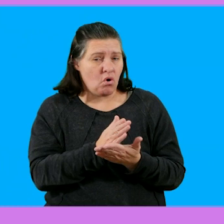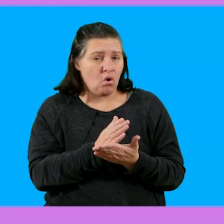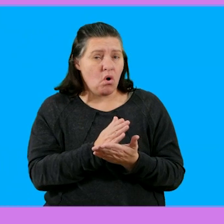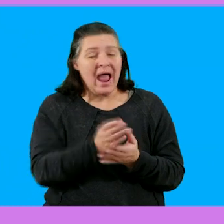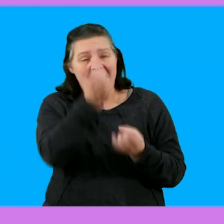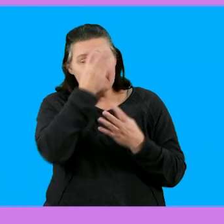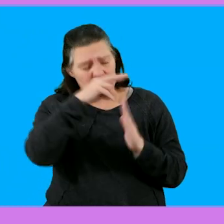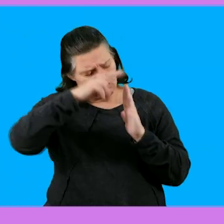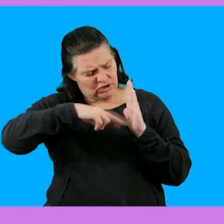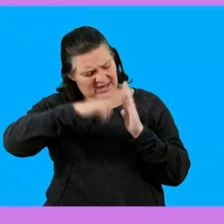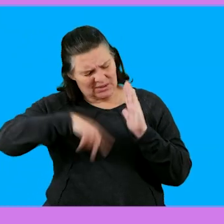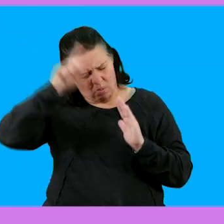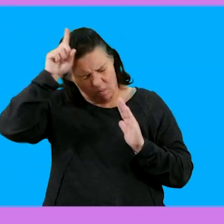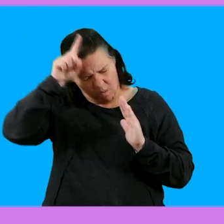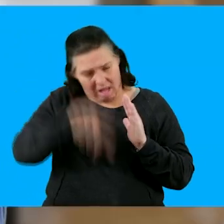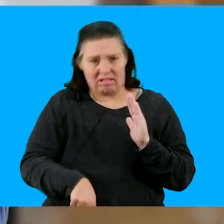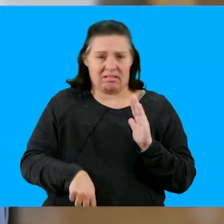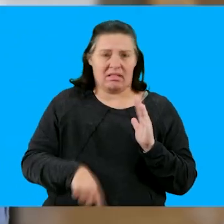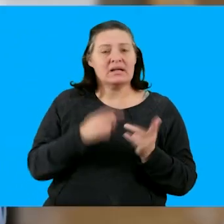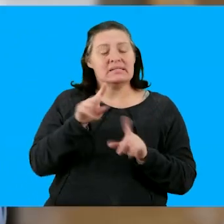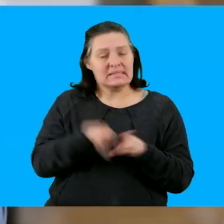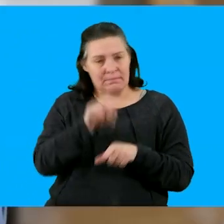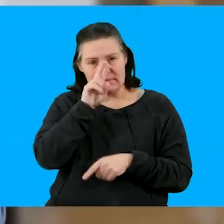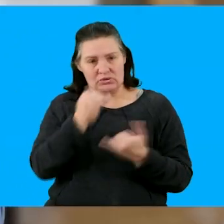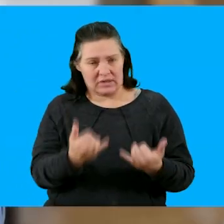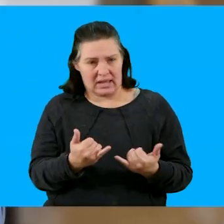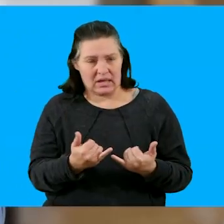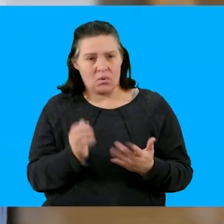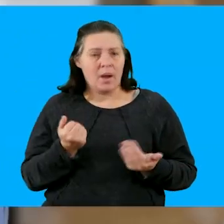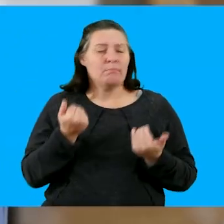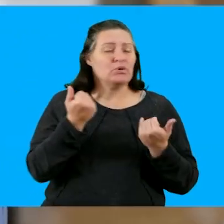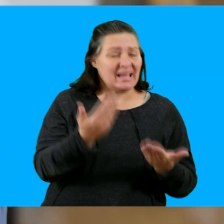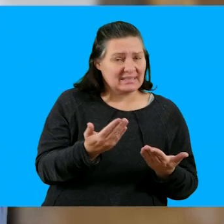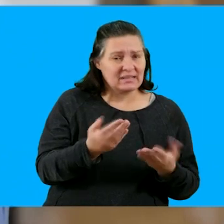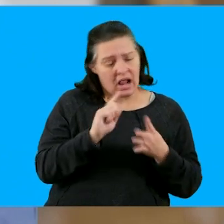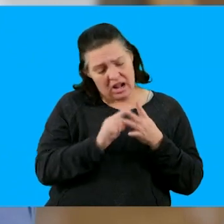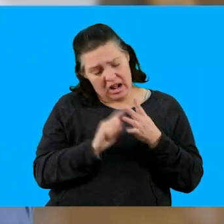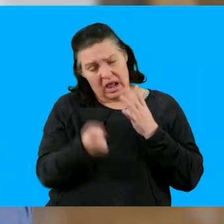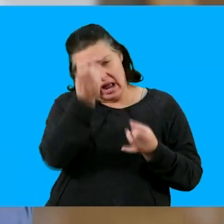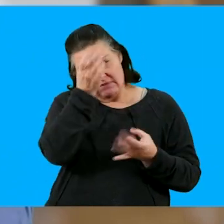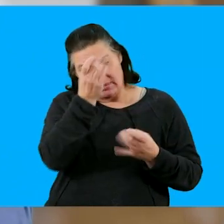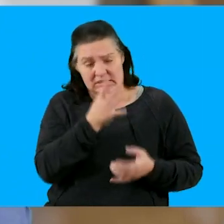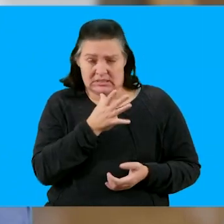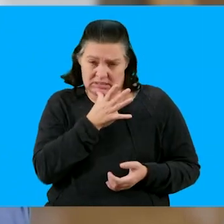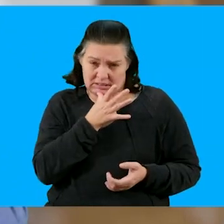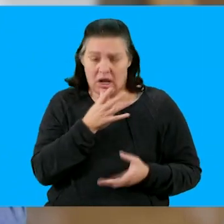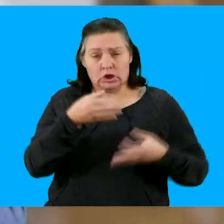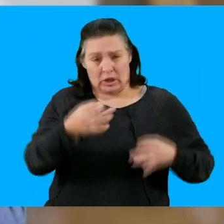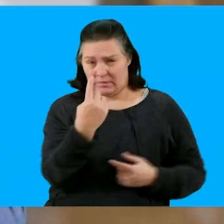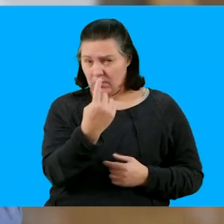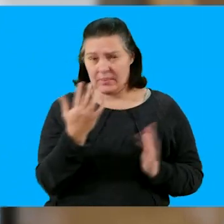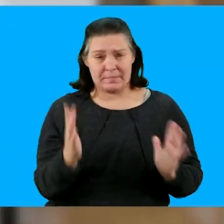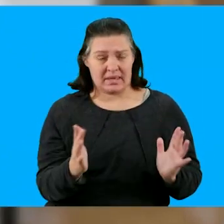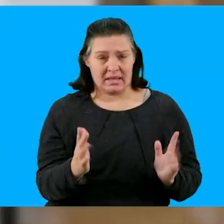read all the information. As you've seen in today's lesson, we presented quite a lot of information in one document,